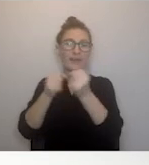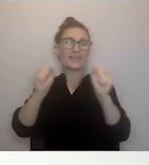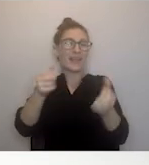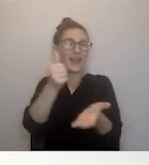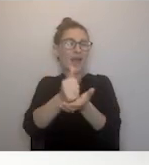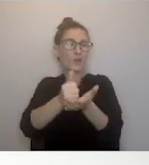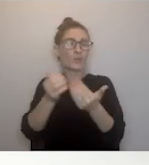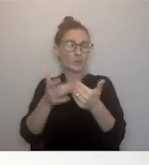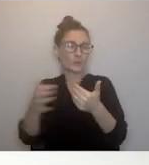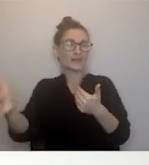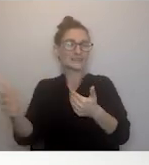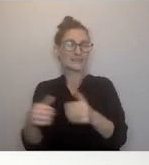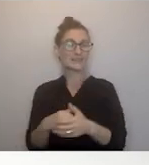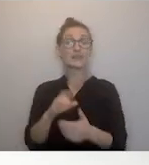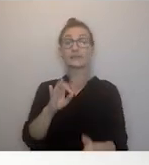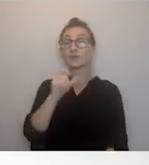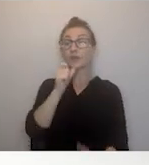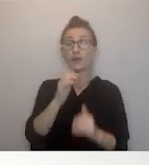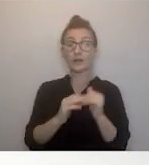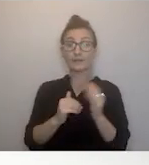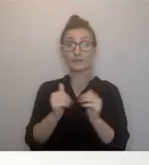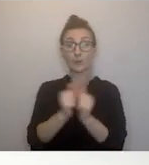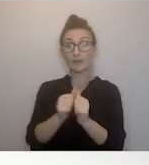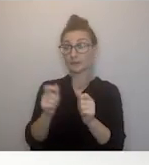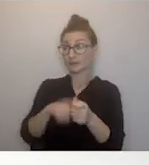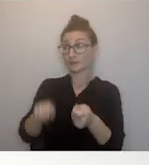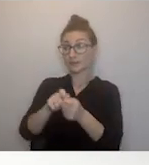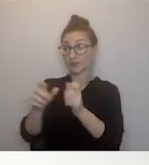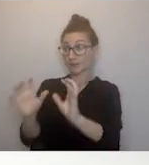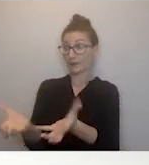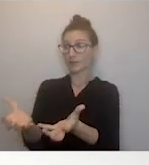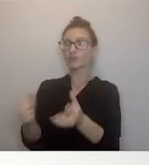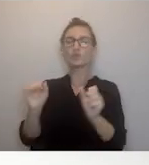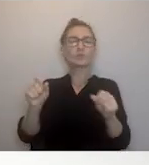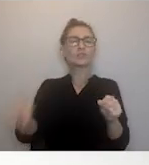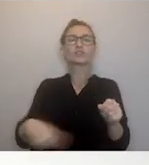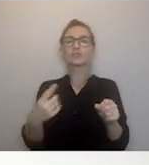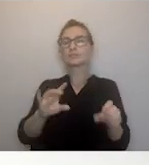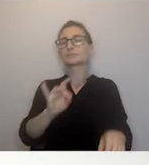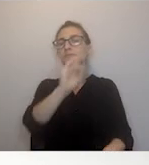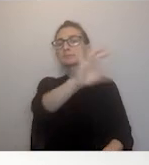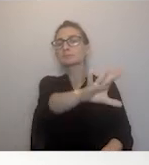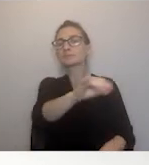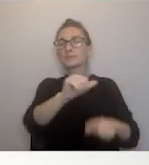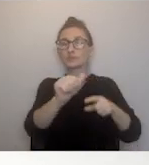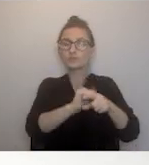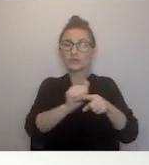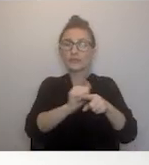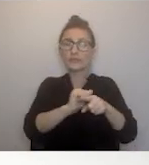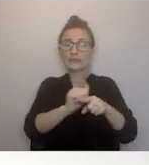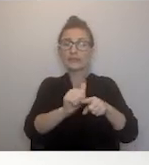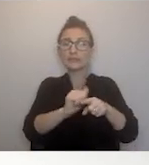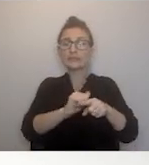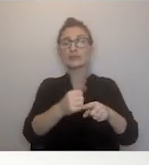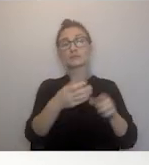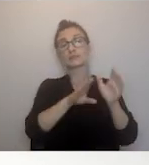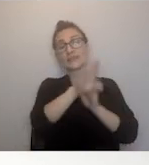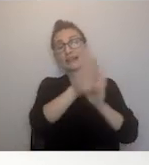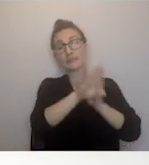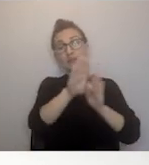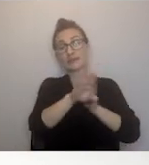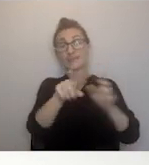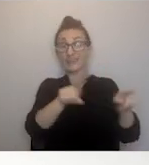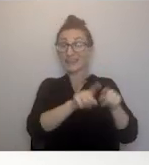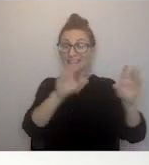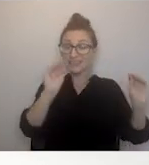with the rest. If they don't feel comfortable with the given population, chances are if they are the right person, if you give them a little bit of extra scaffolding